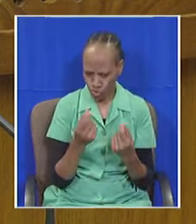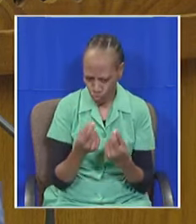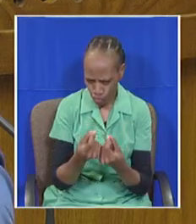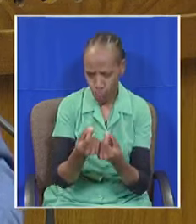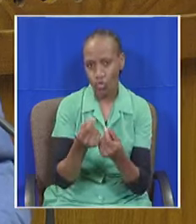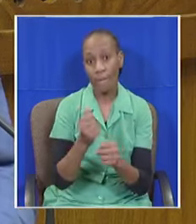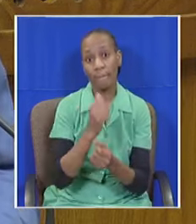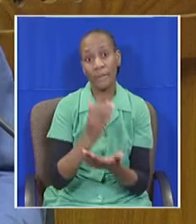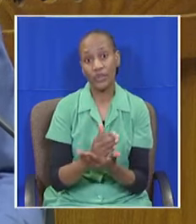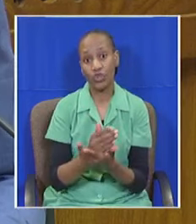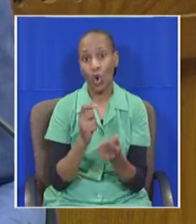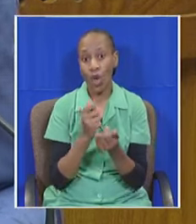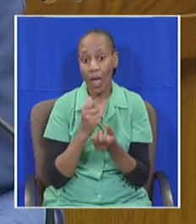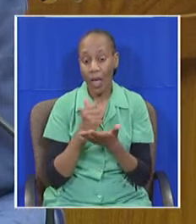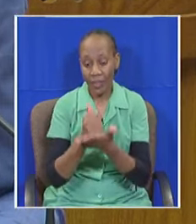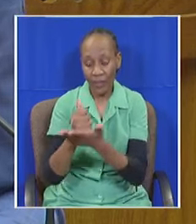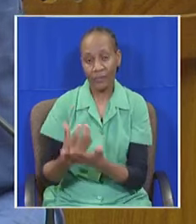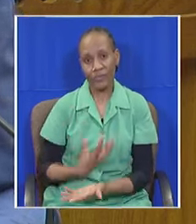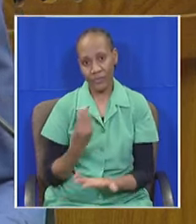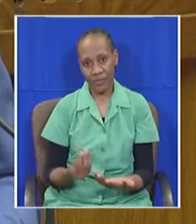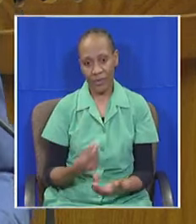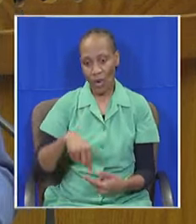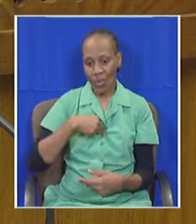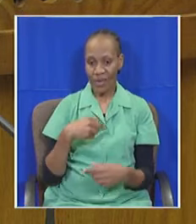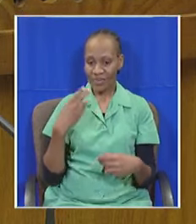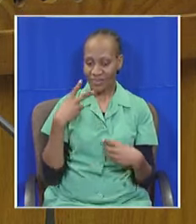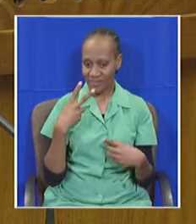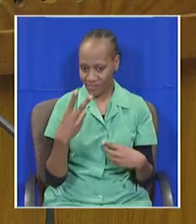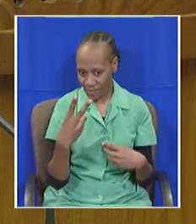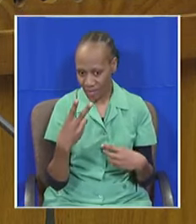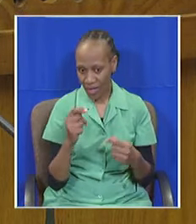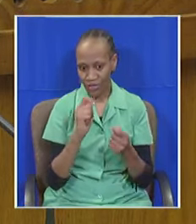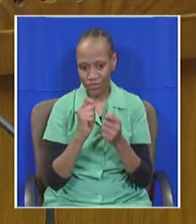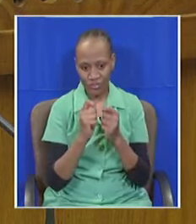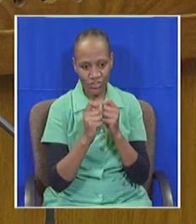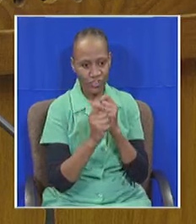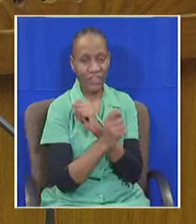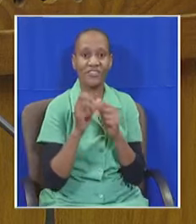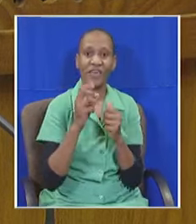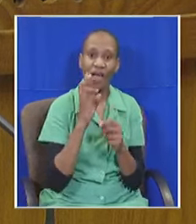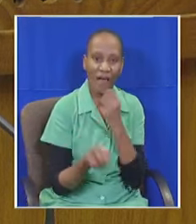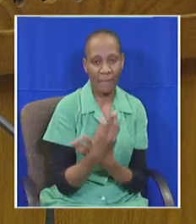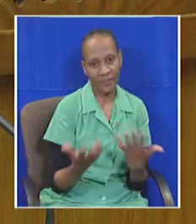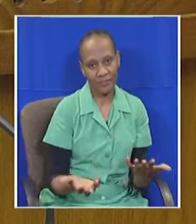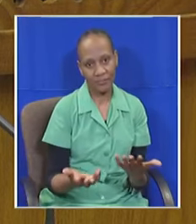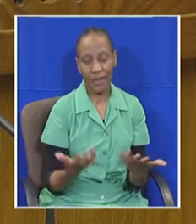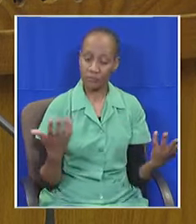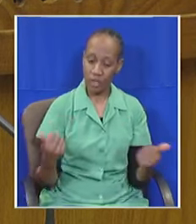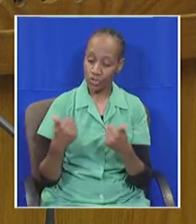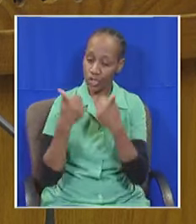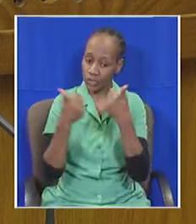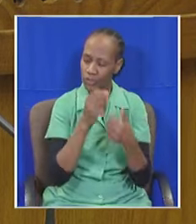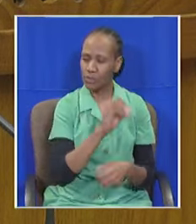forge these linkages, and indeed, we are beginning to see results. Again, as part of addressing the above challenges as